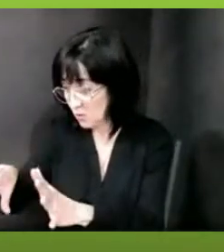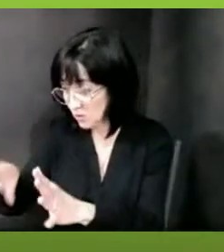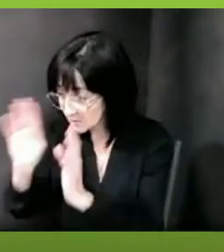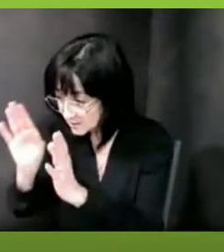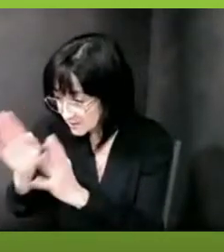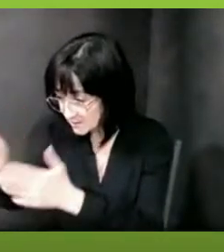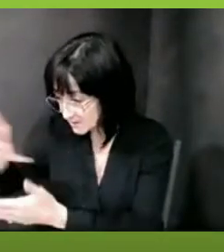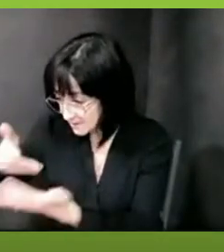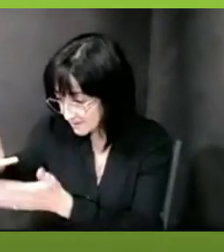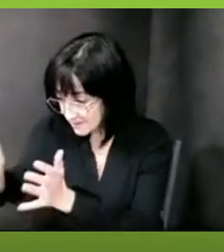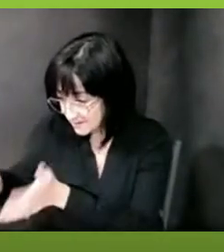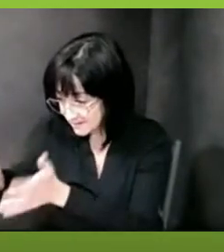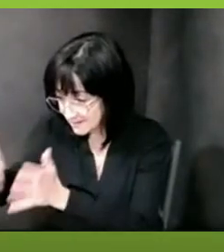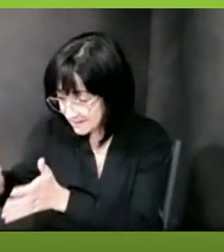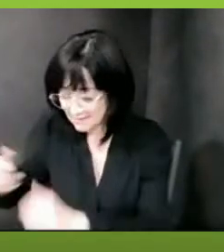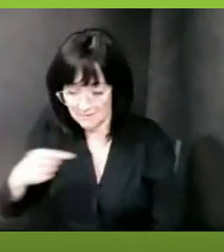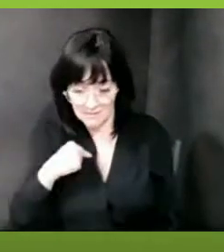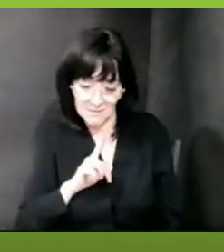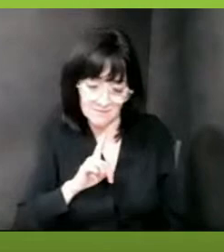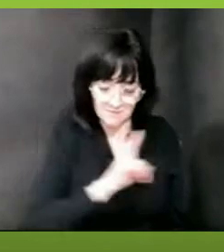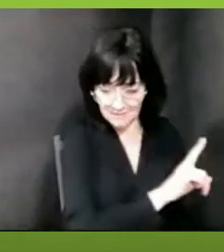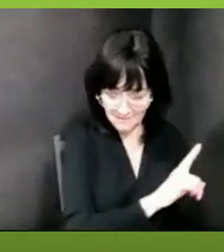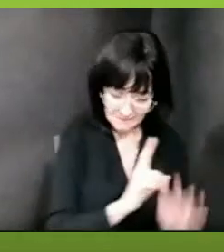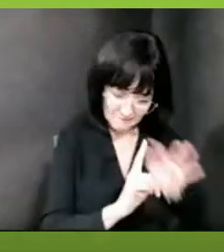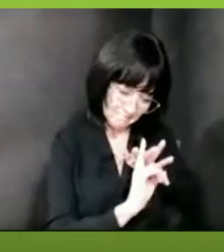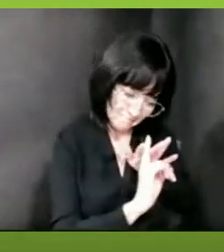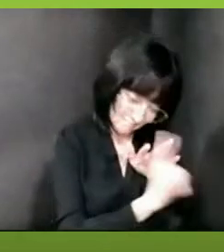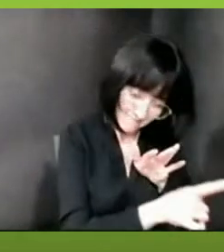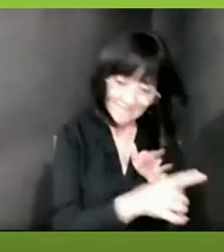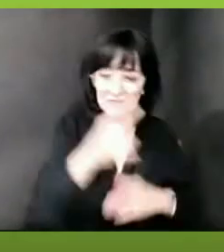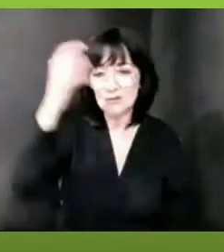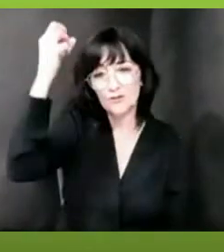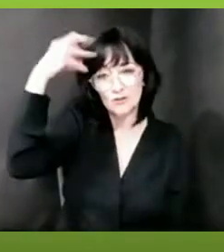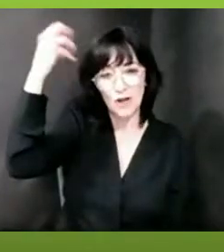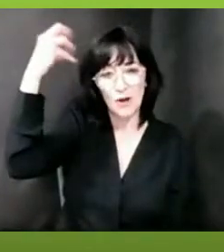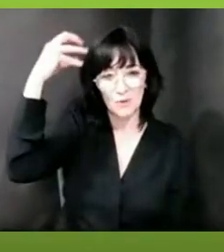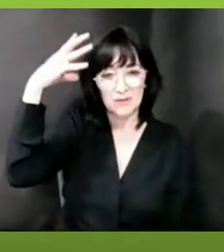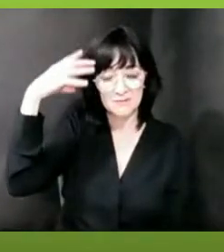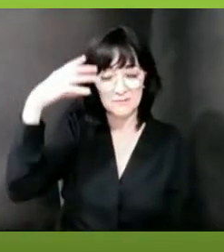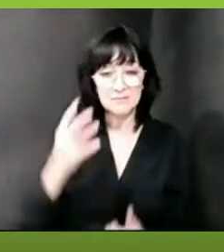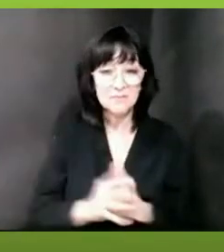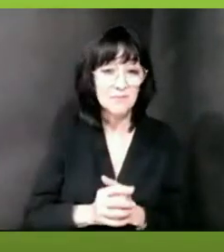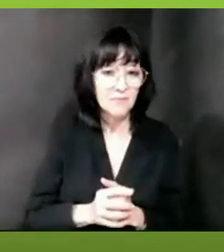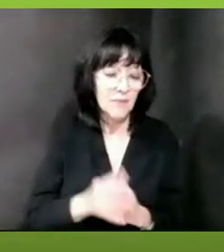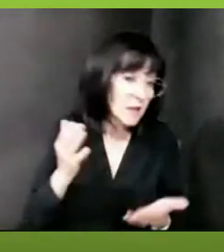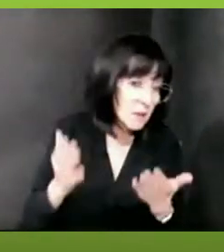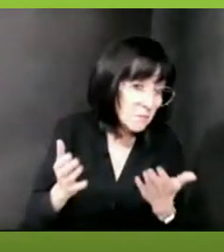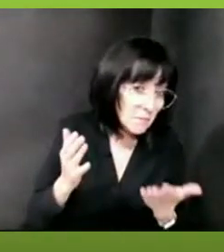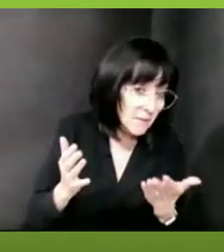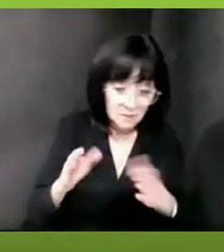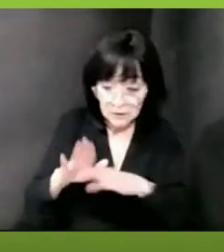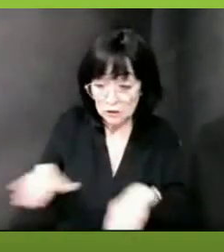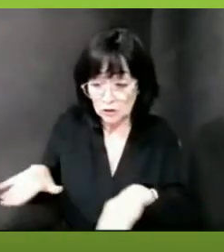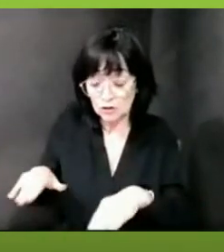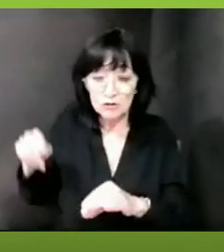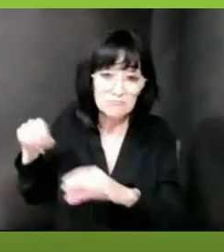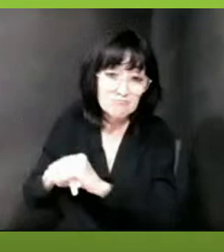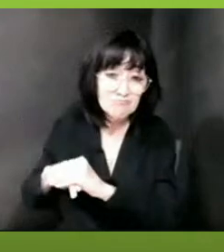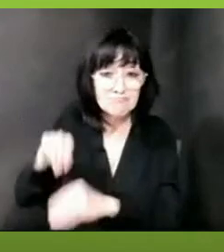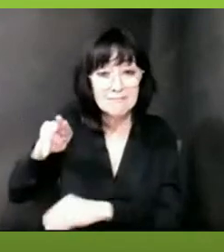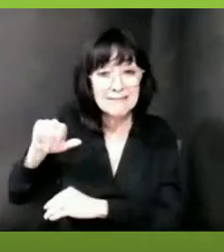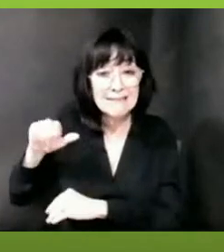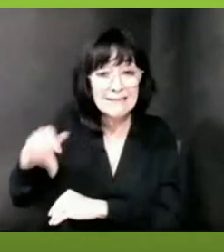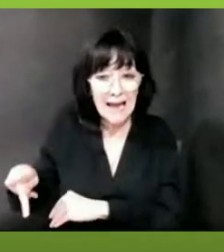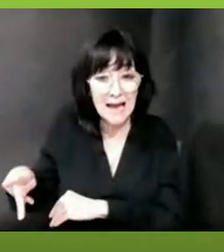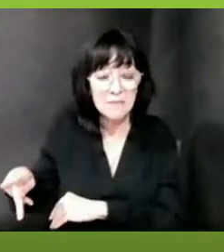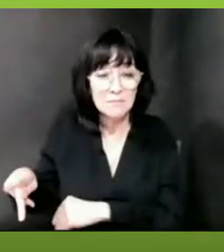enough. It's going to have, or while the kids take a nap, you're going to go outside in the yard and do 2 or 3